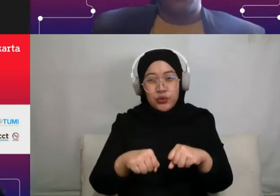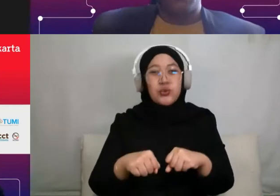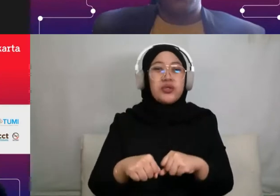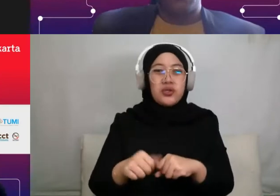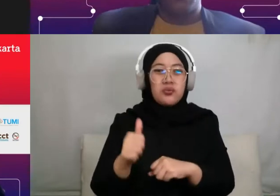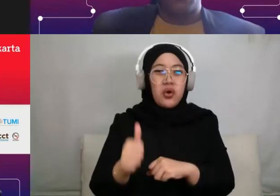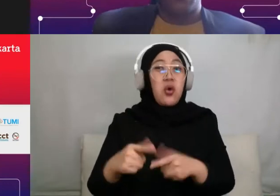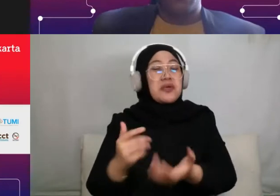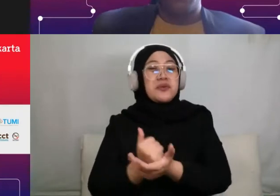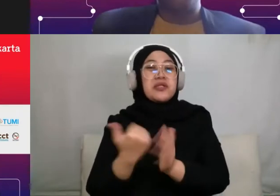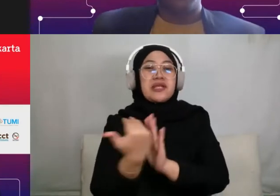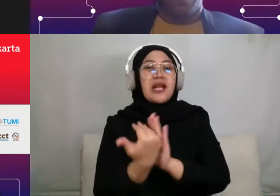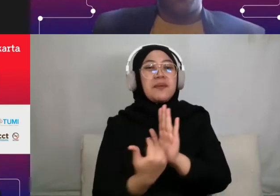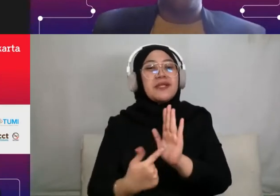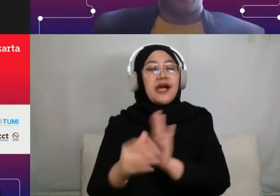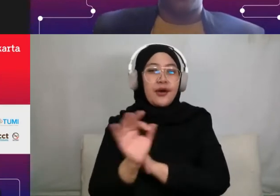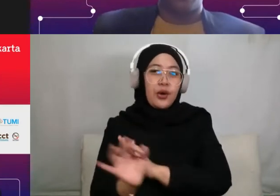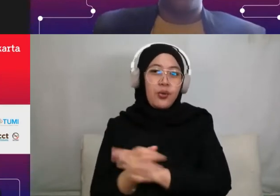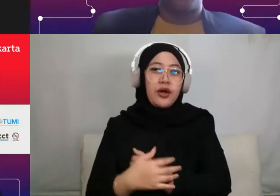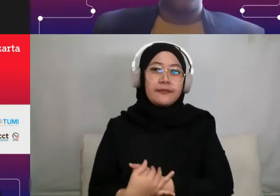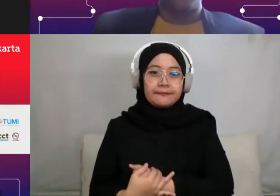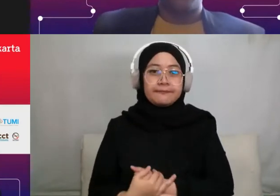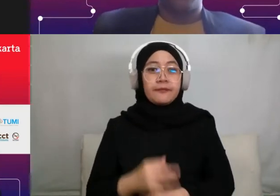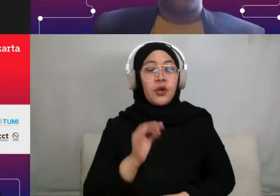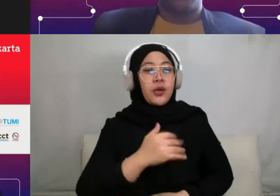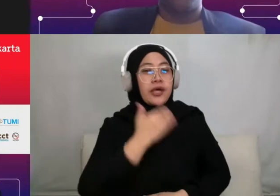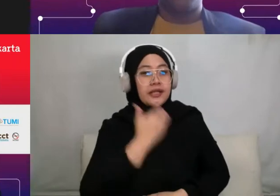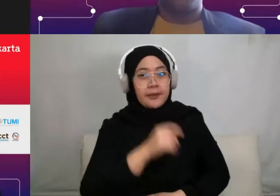All right, thank you. I think I got your point there regarding the